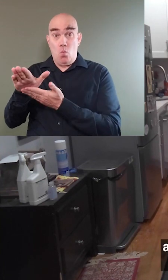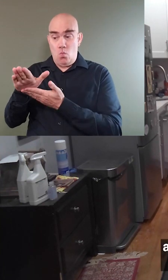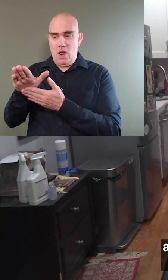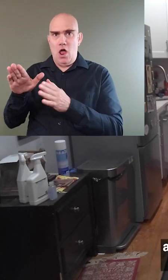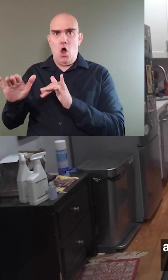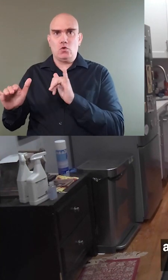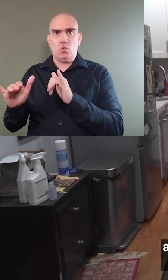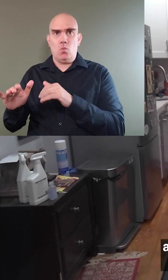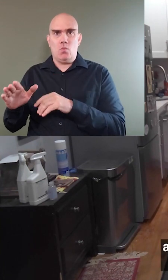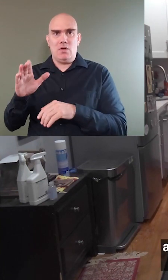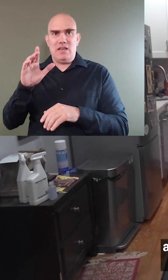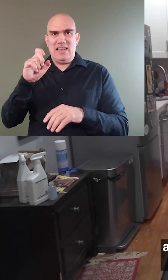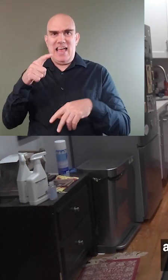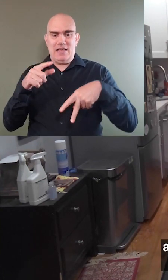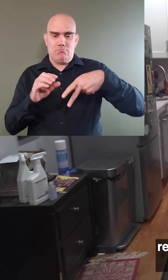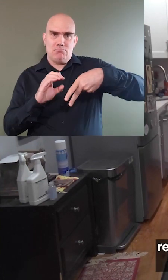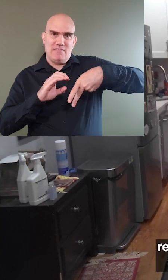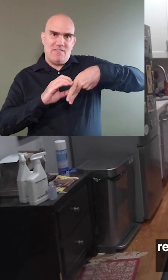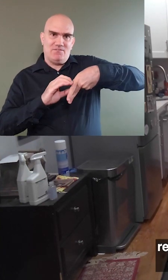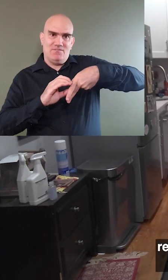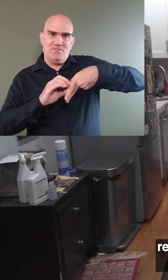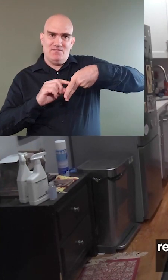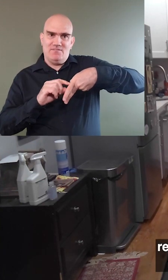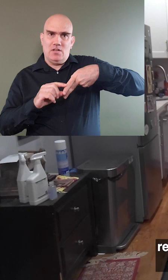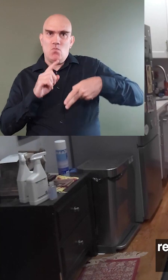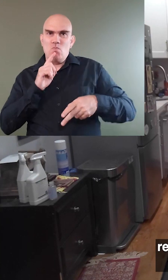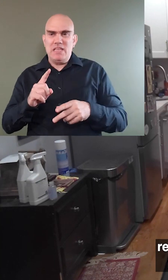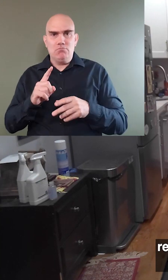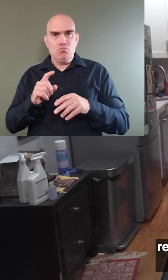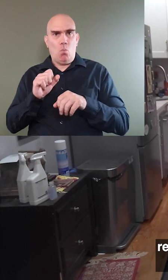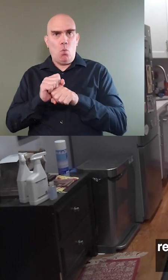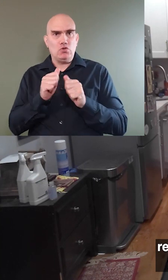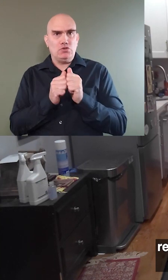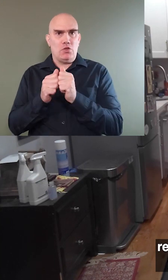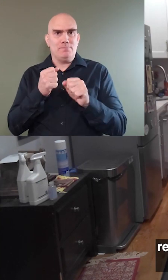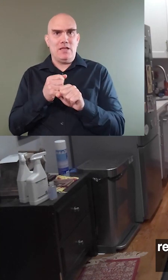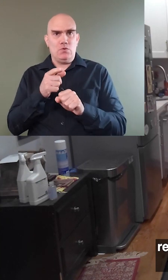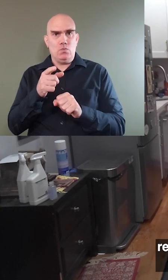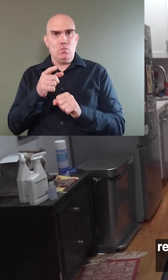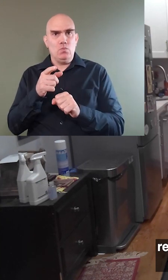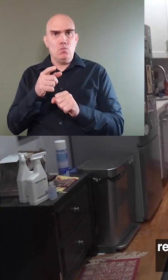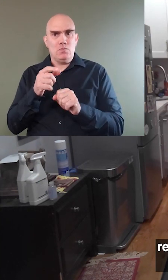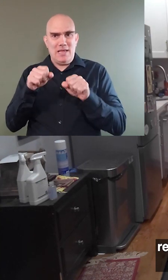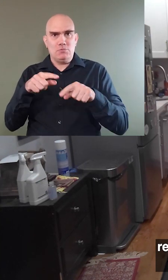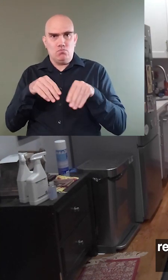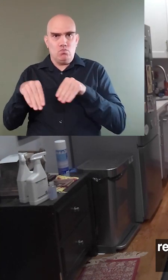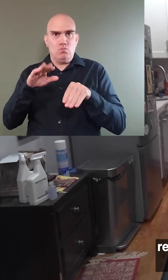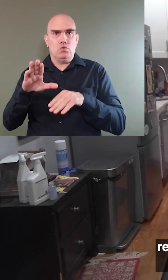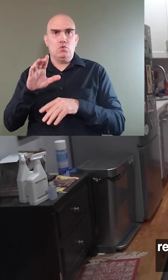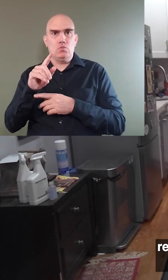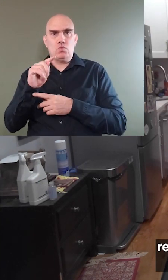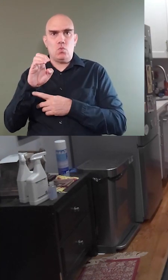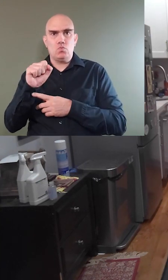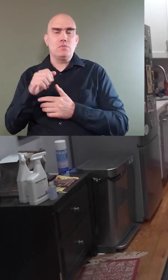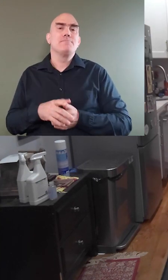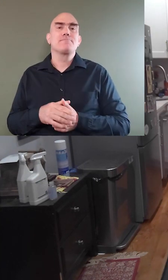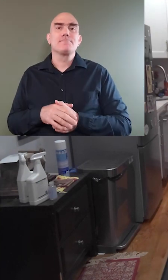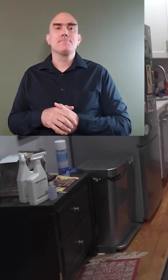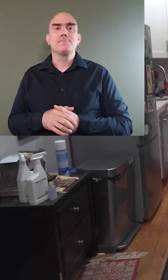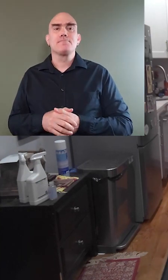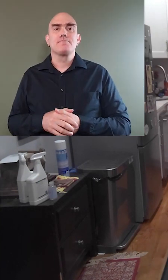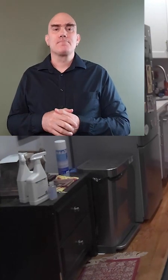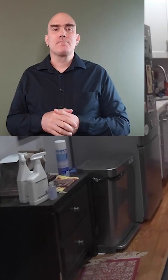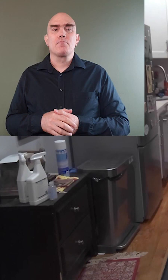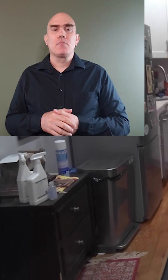complex at the calf of the muscle really work together to help you activate those